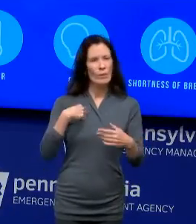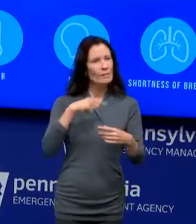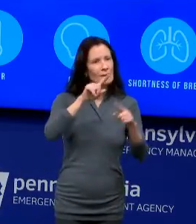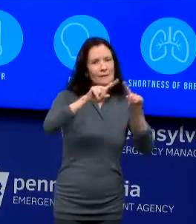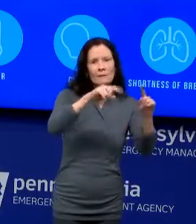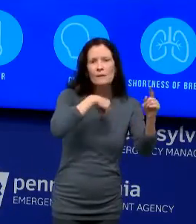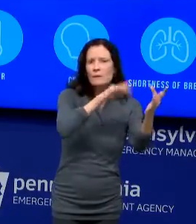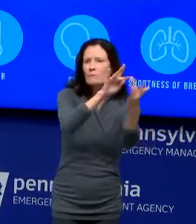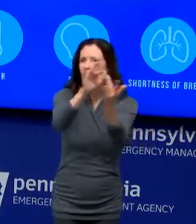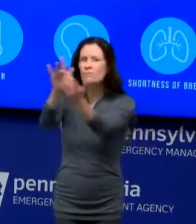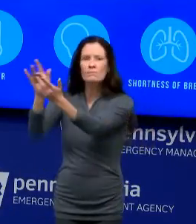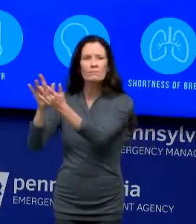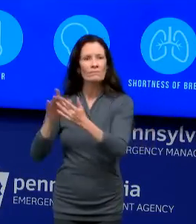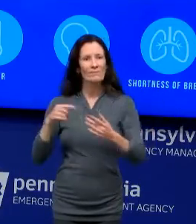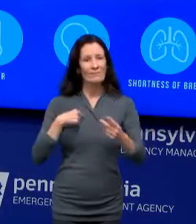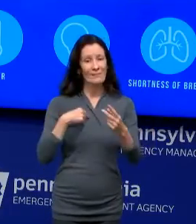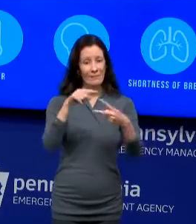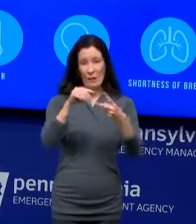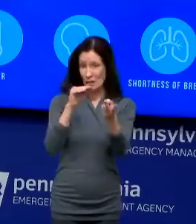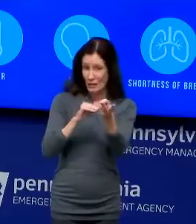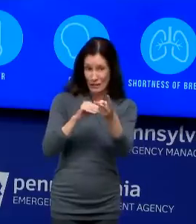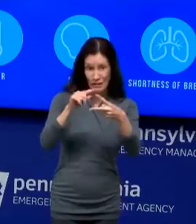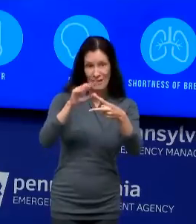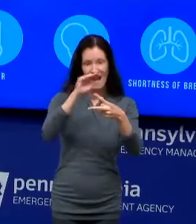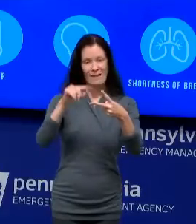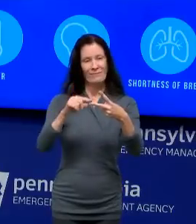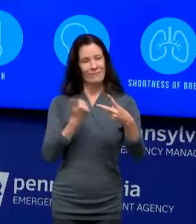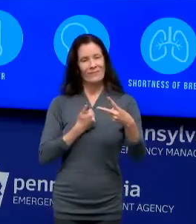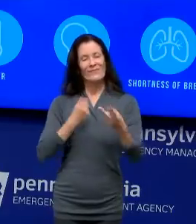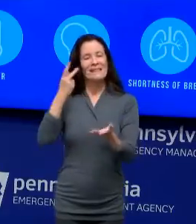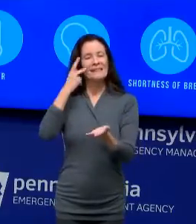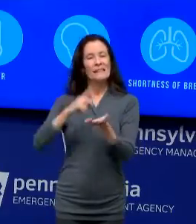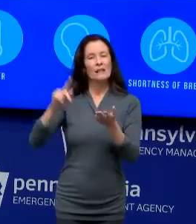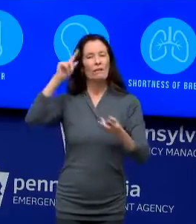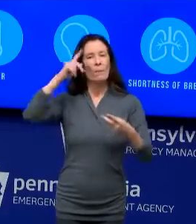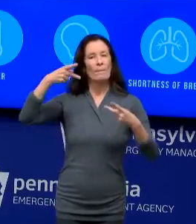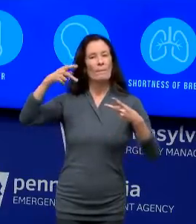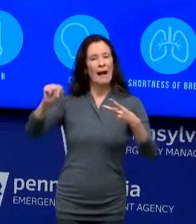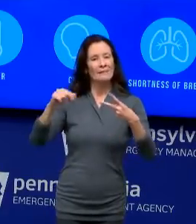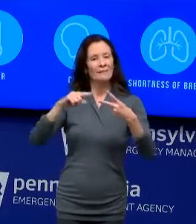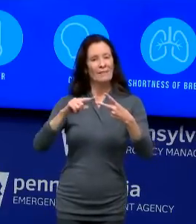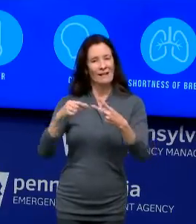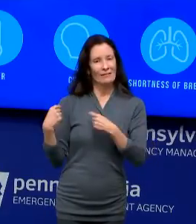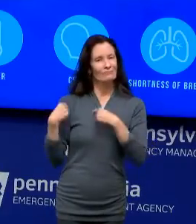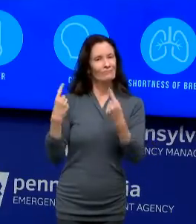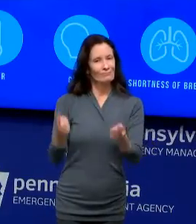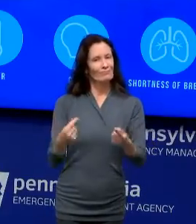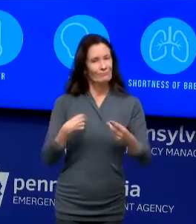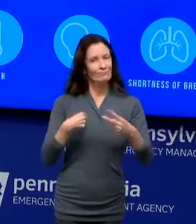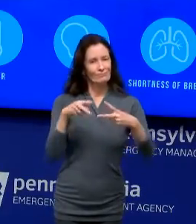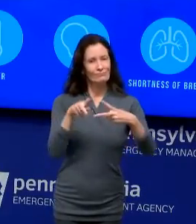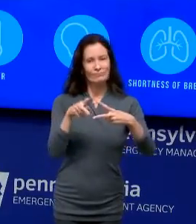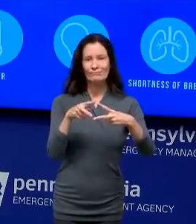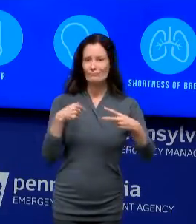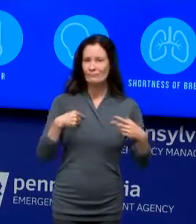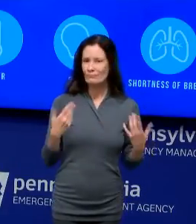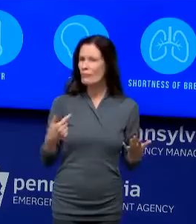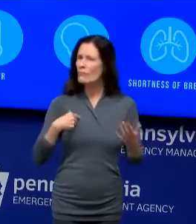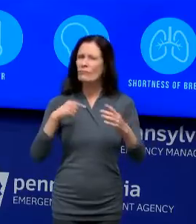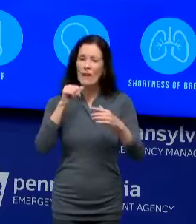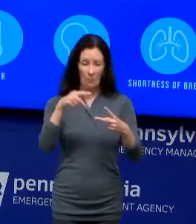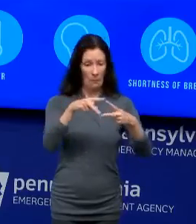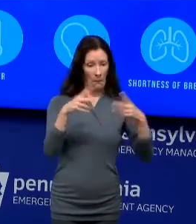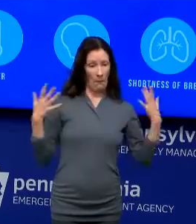think that that within our department we have the expertise, as well as consultations with great academic centers throughout